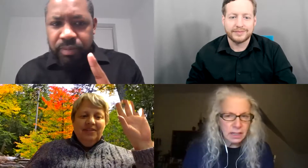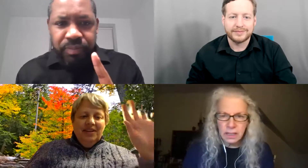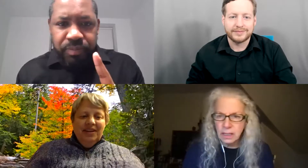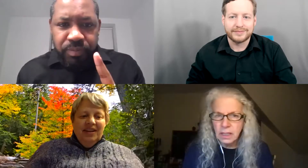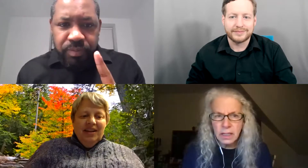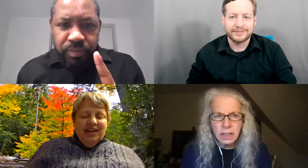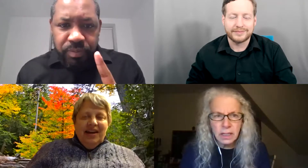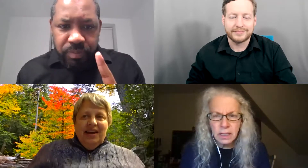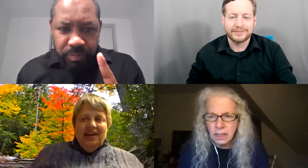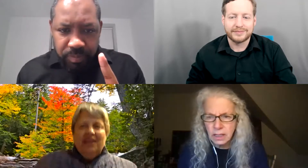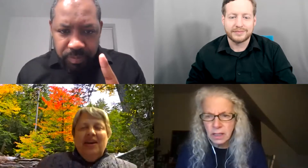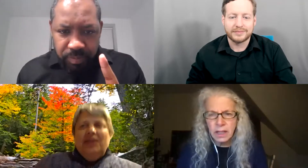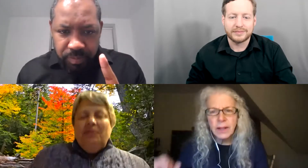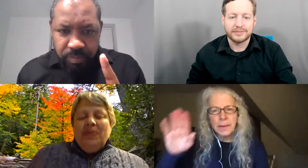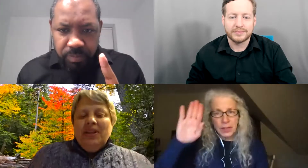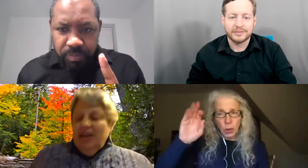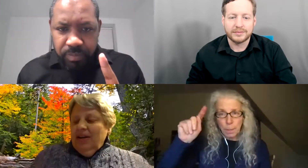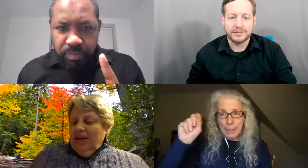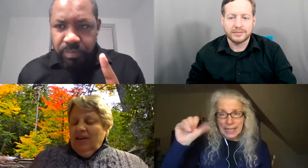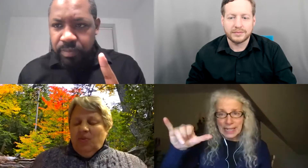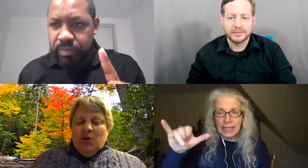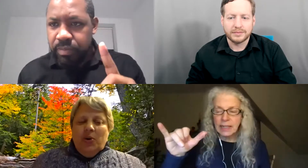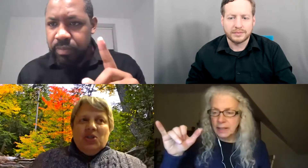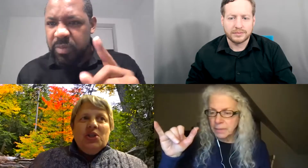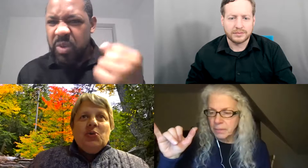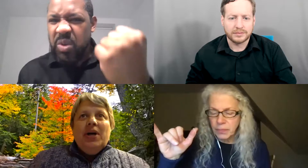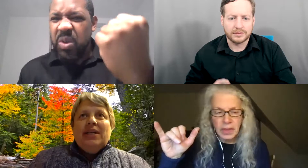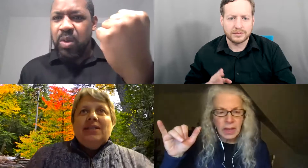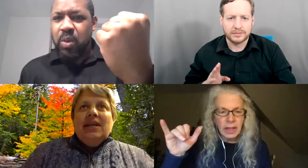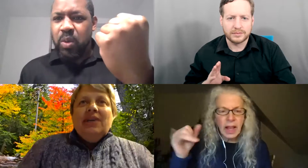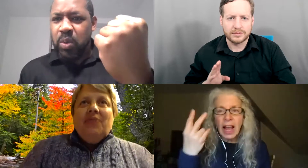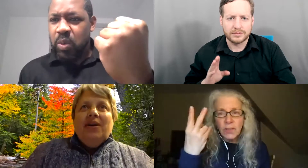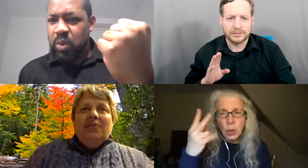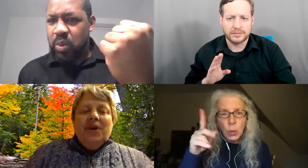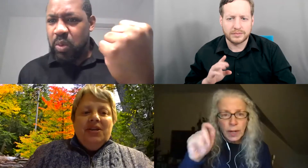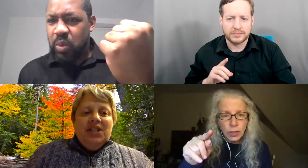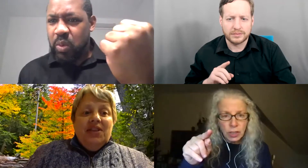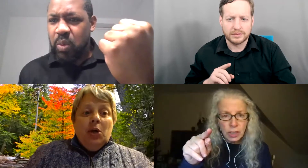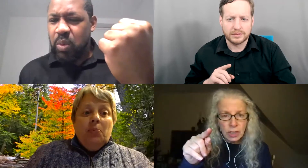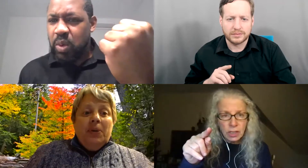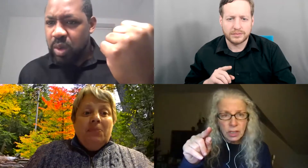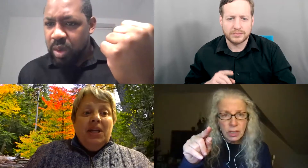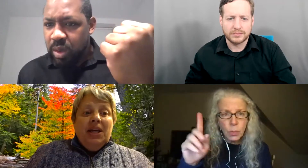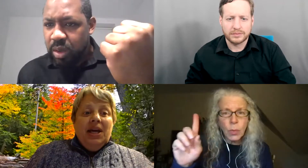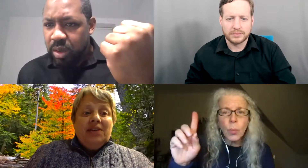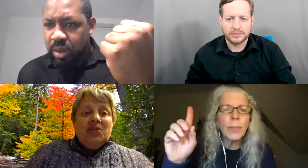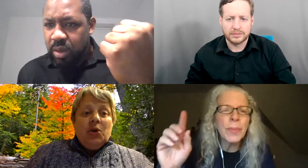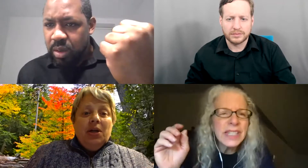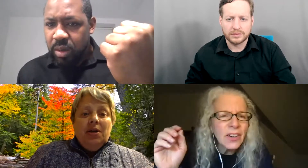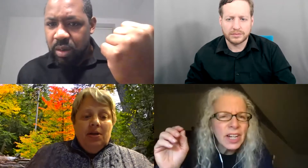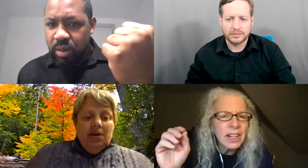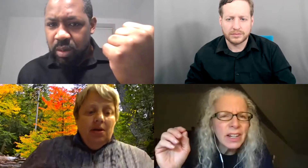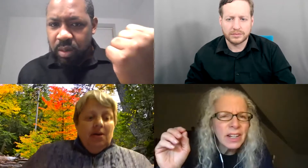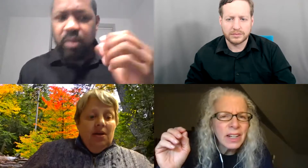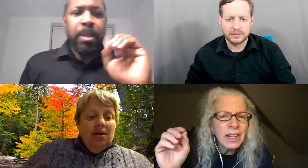Betsy? Yeah. 2 questions. One is if I've done the open meeting. One Hold on moment,